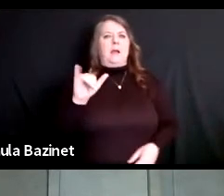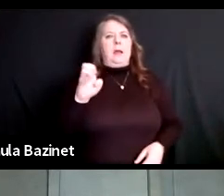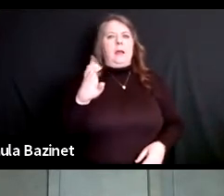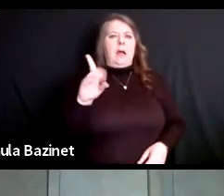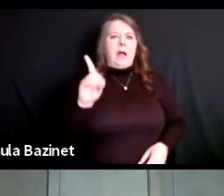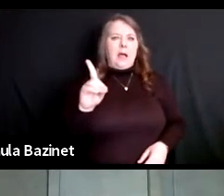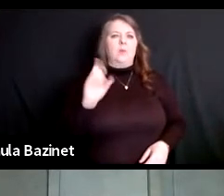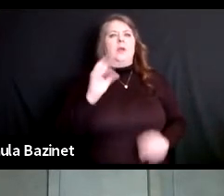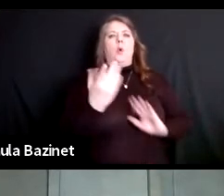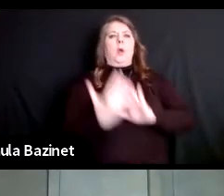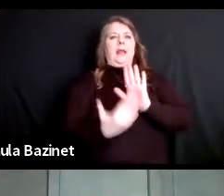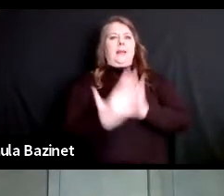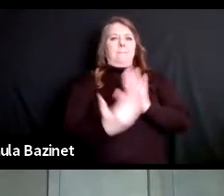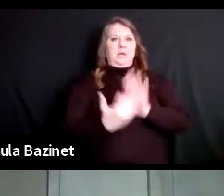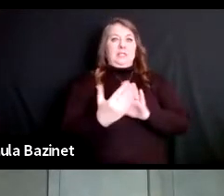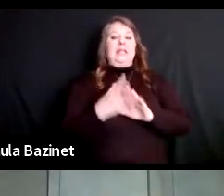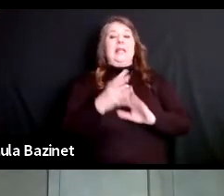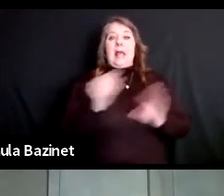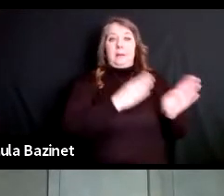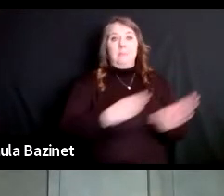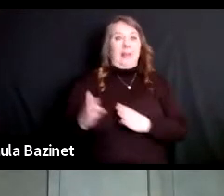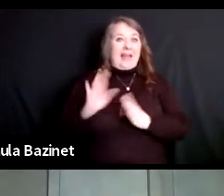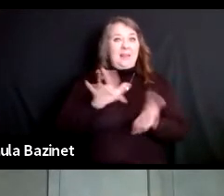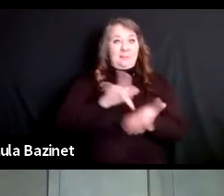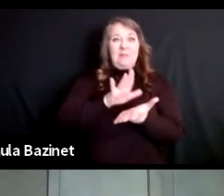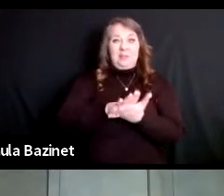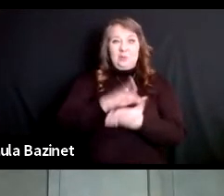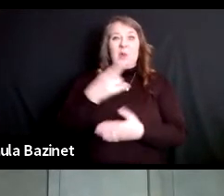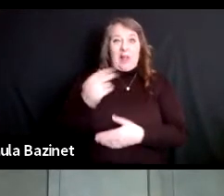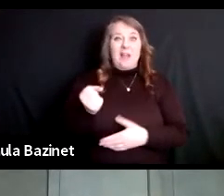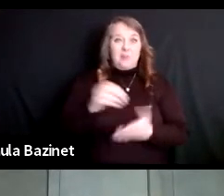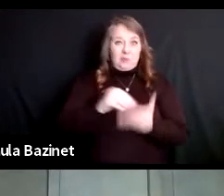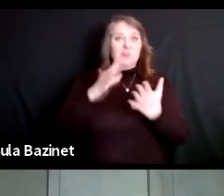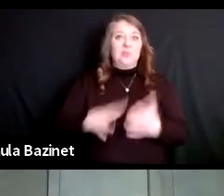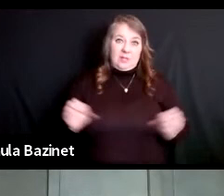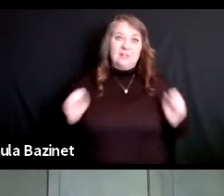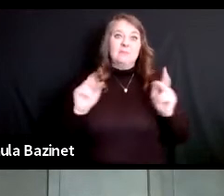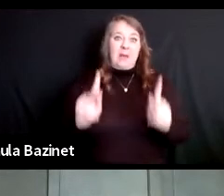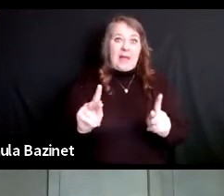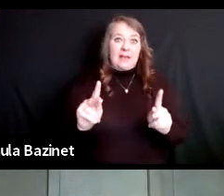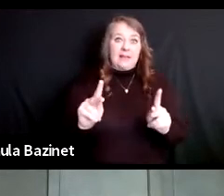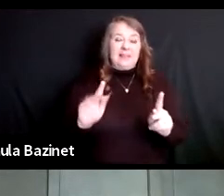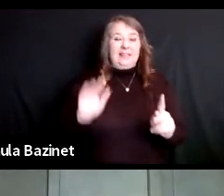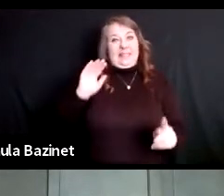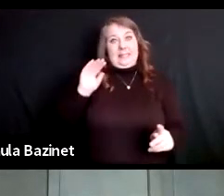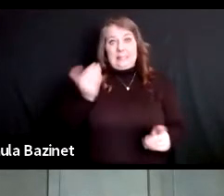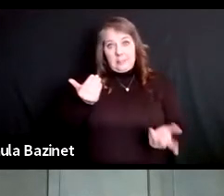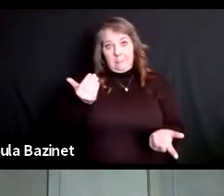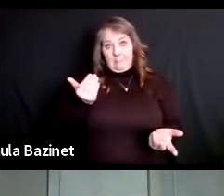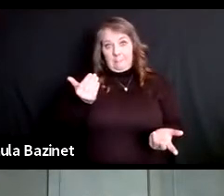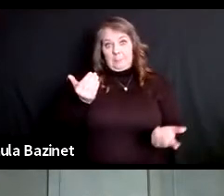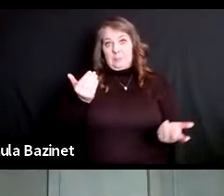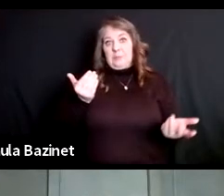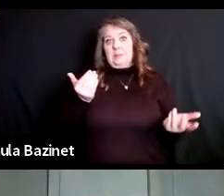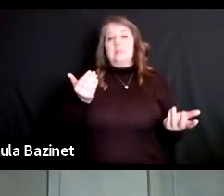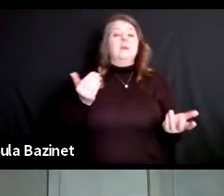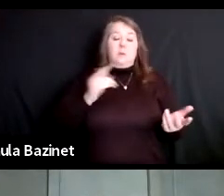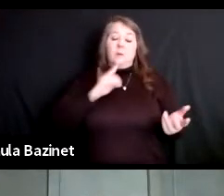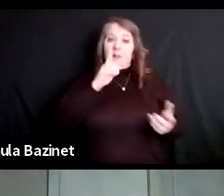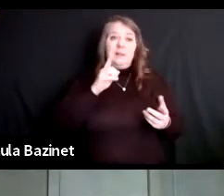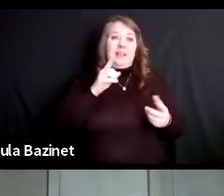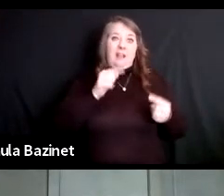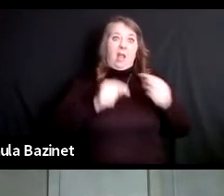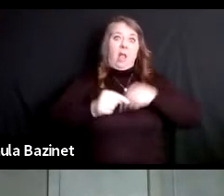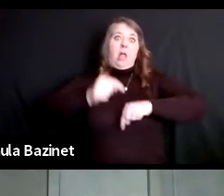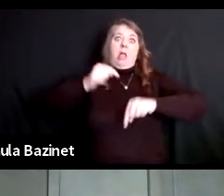and also planning for their middle and high school students. It seems like this would be a big step